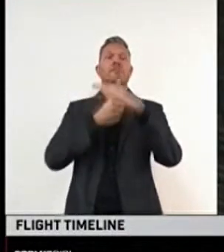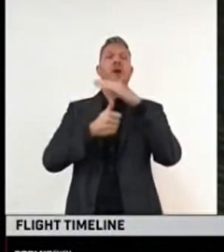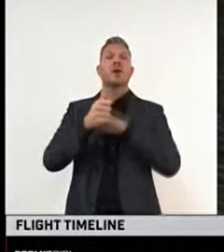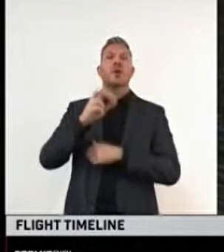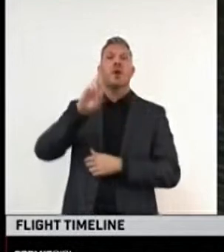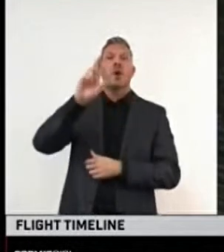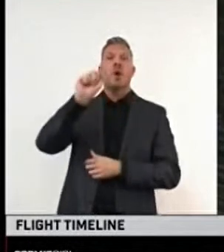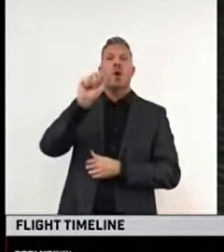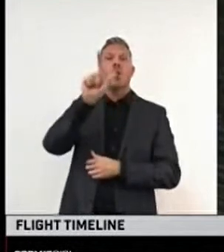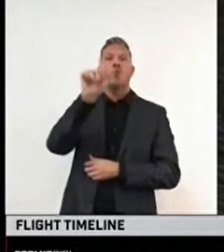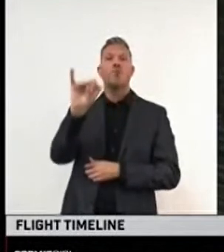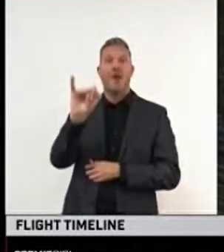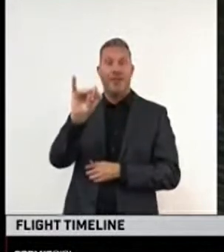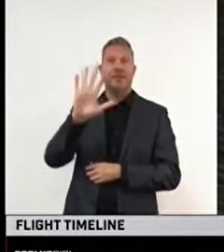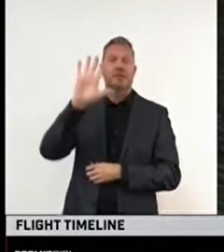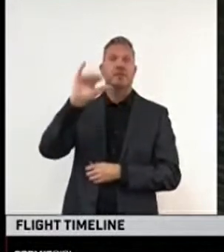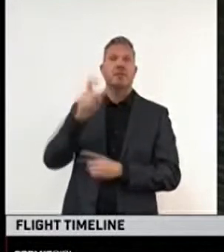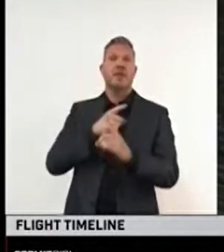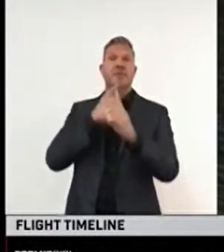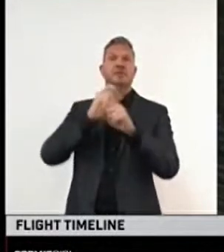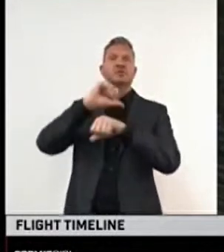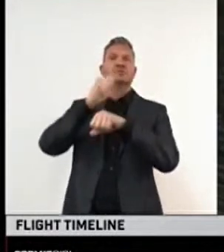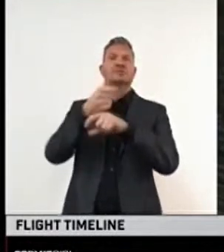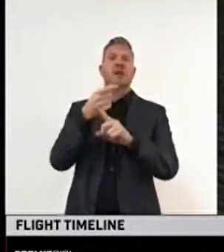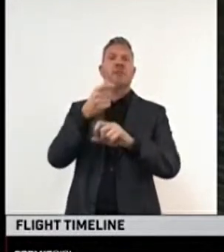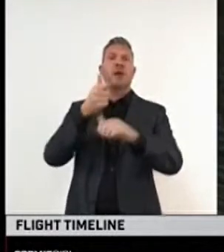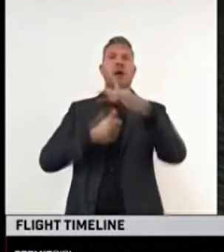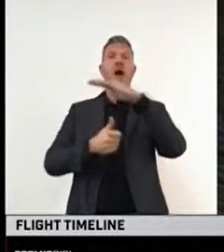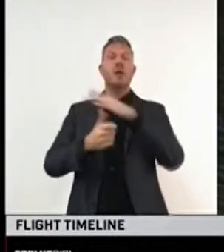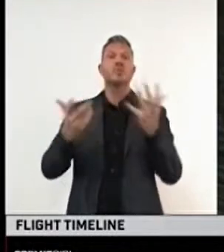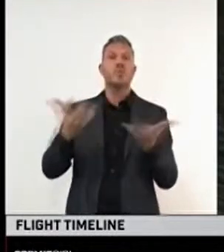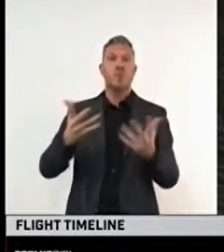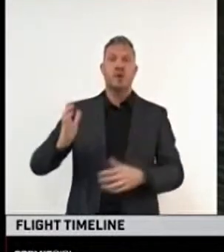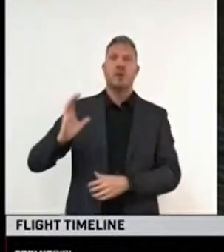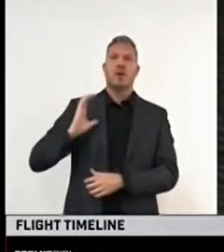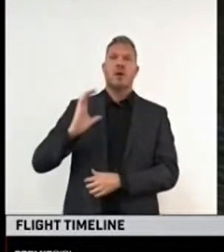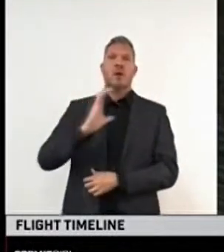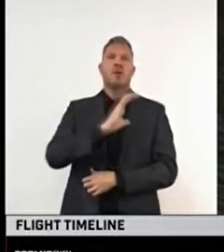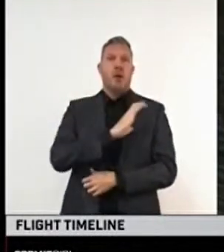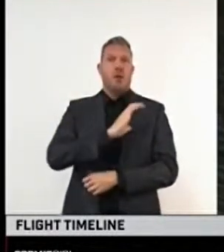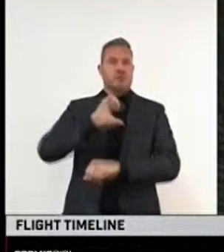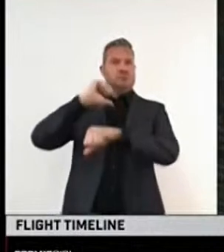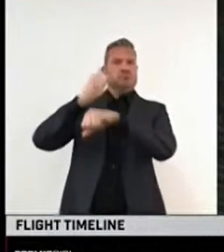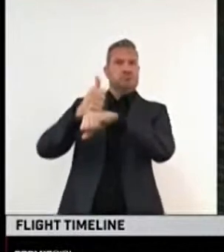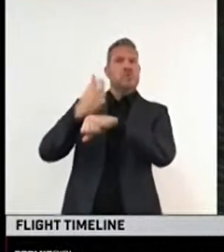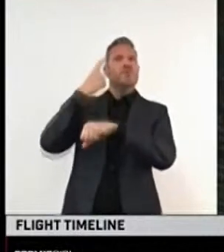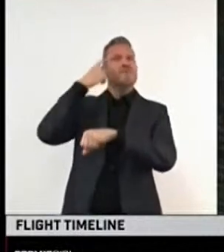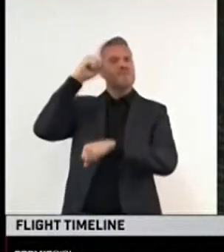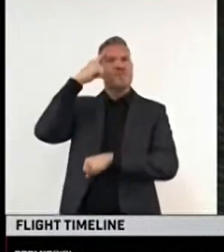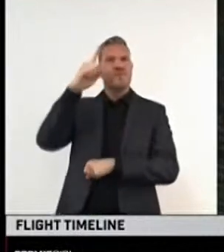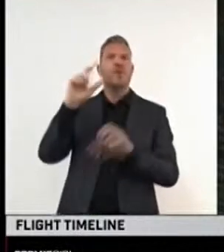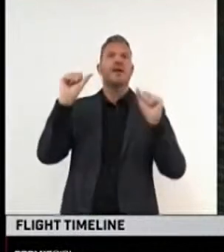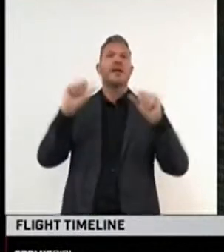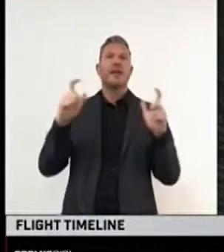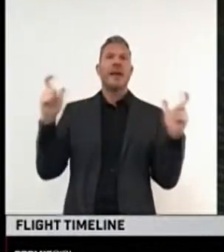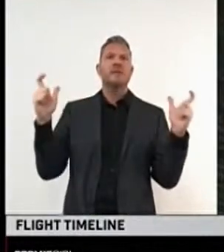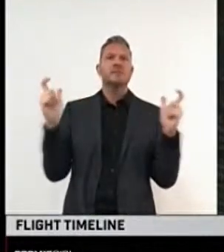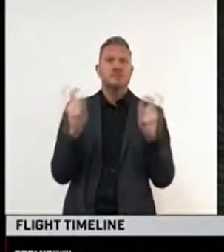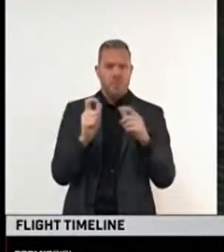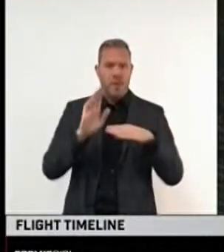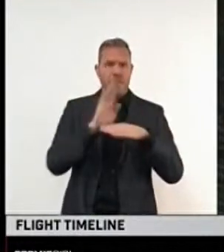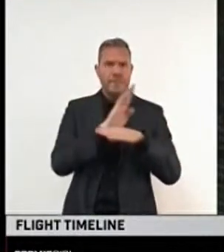was initiated in response to congressional guidance to procure prototype commercial small launch services capable of taking research